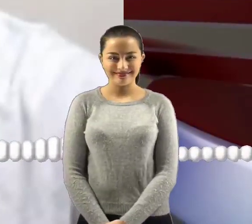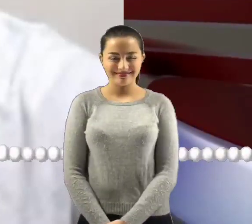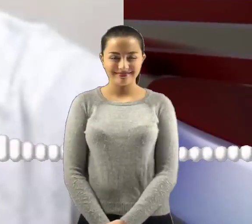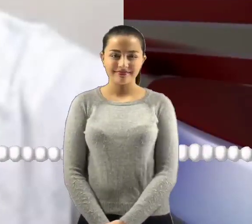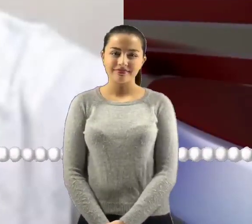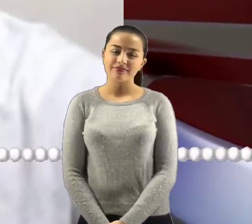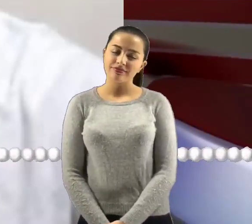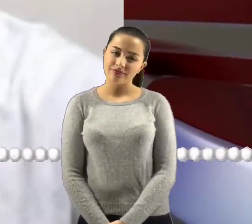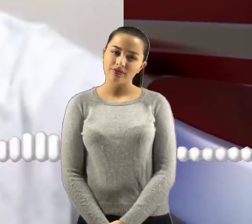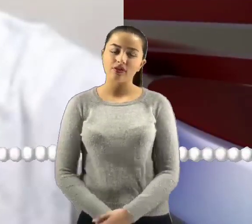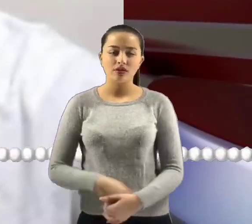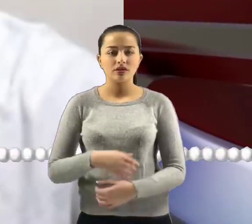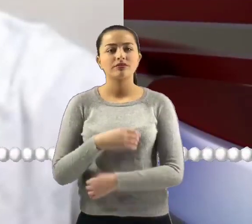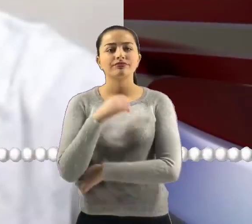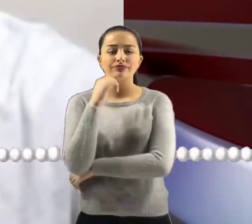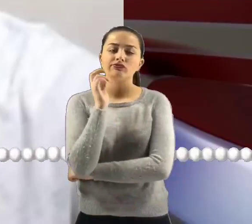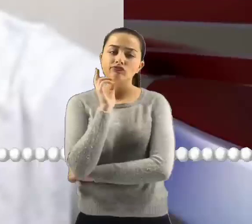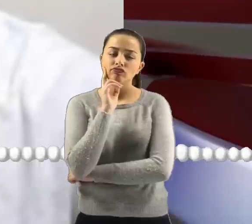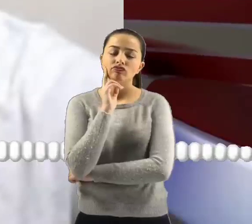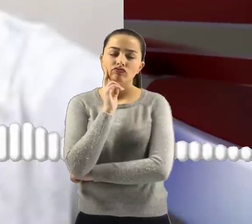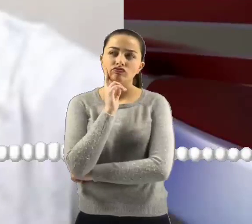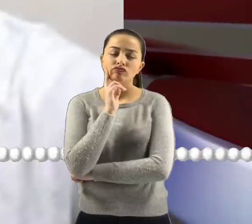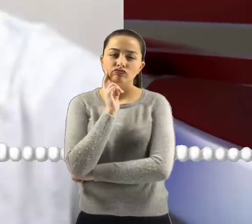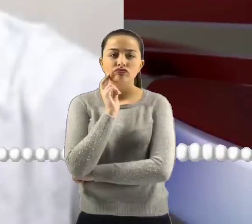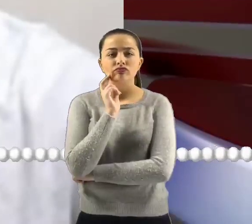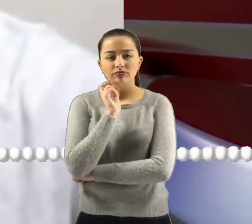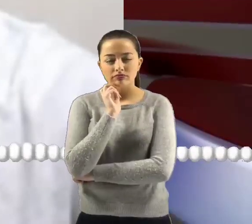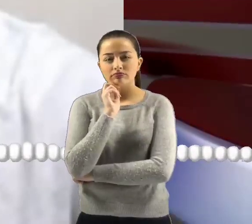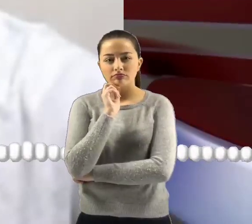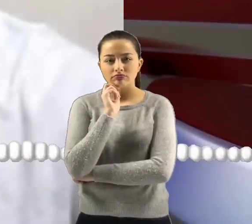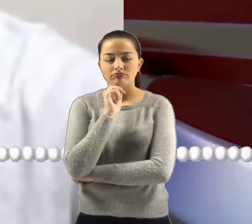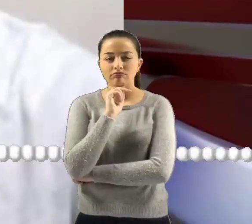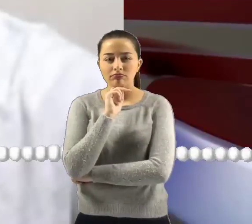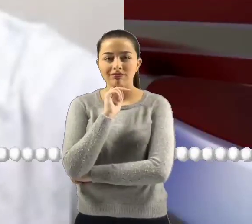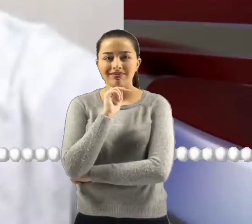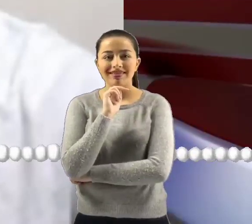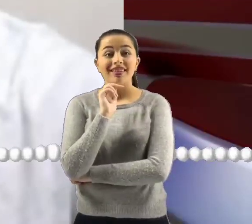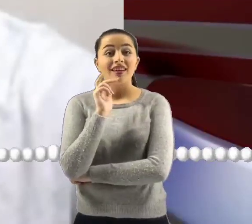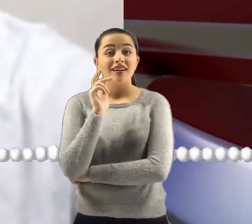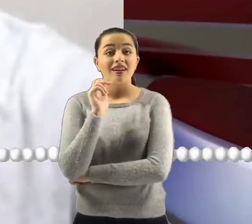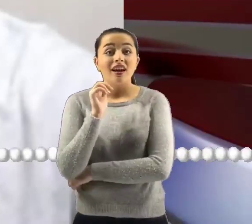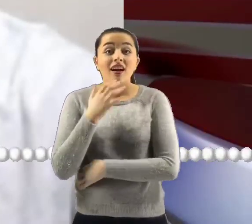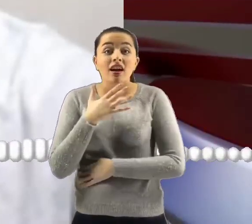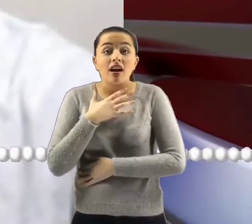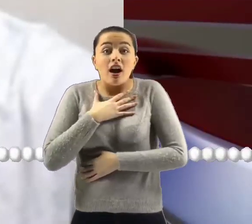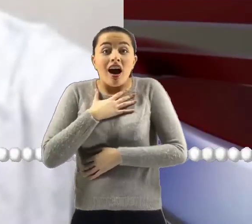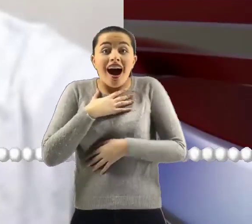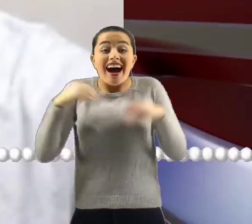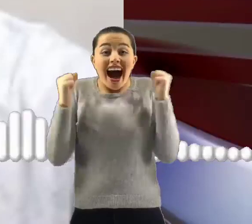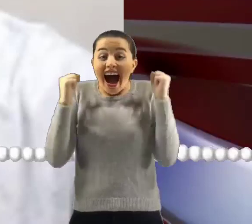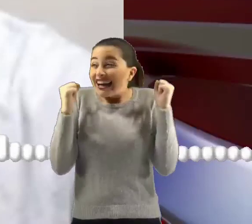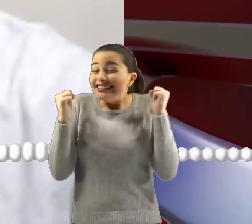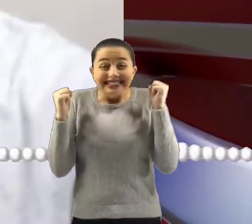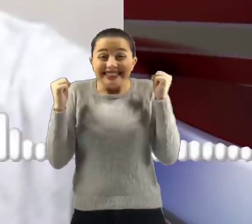Maka mgbe ebu ụzọ jide Maazị Nnamdi Kanụ, a jụrụ ya, kedu ife iji achọ Biafra? Ọ sị, kedu ife ọya wee mee? A sị Maazị Nnamdi Kanụ,